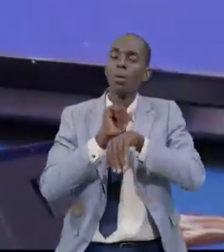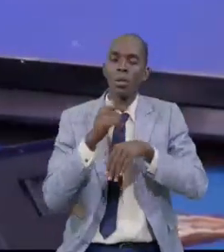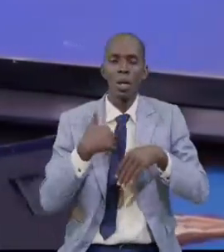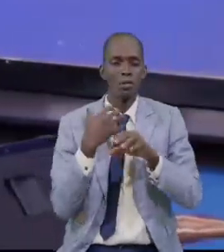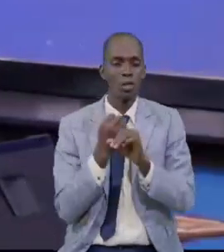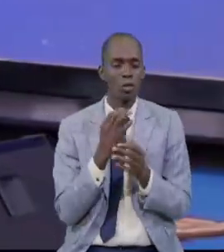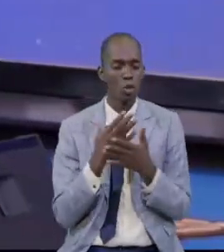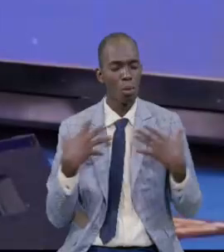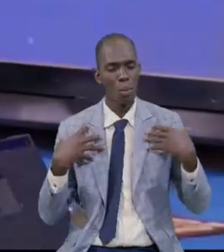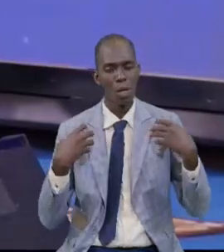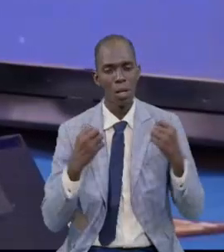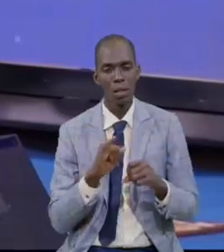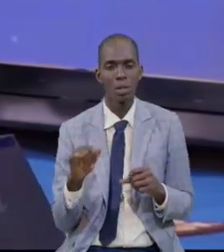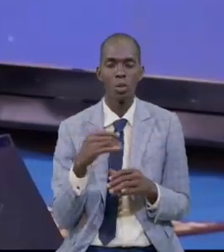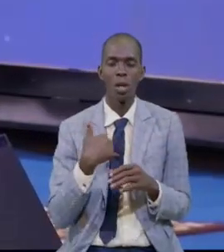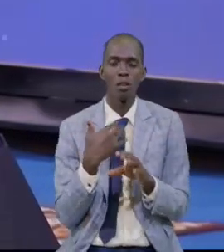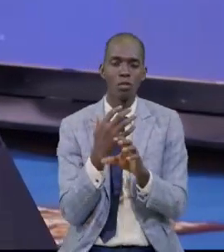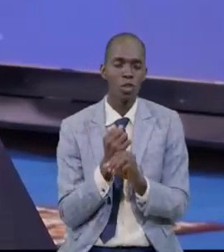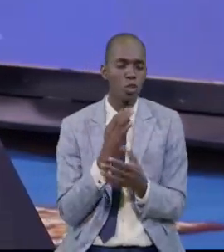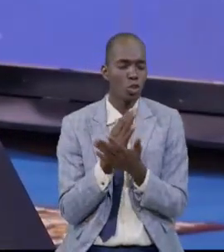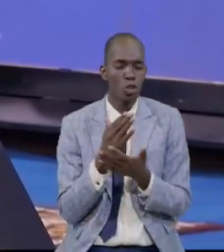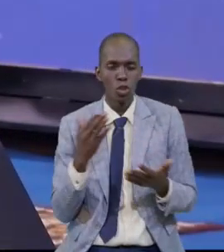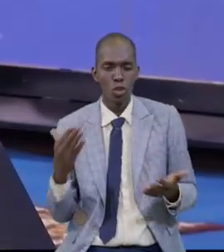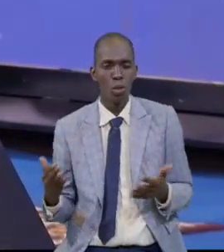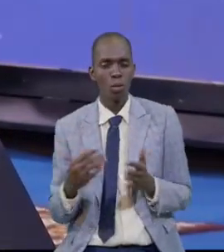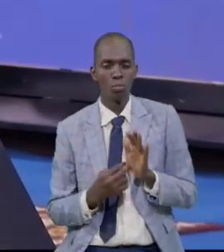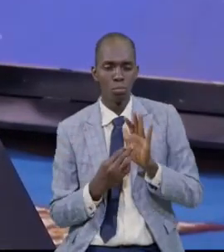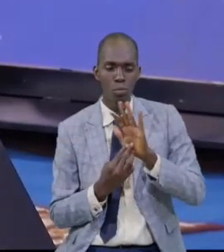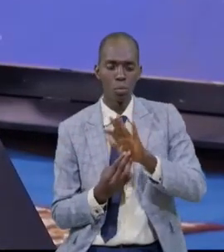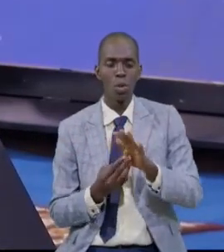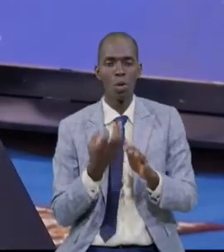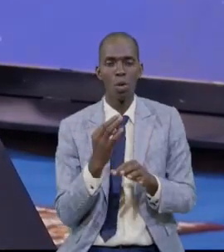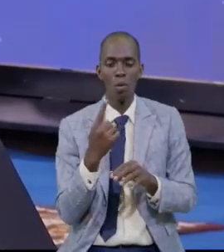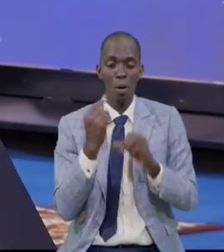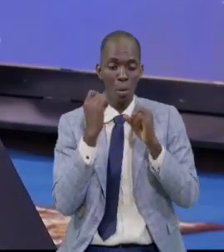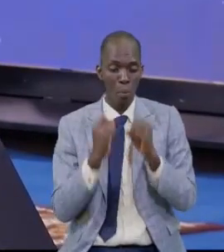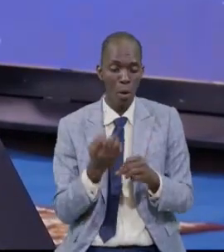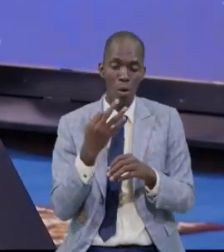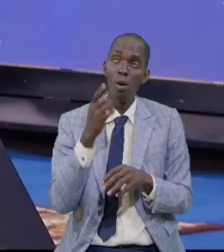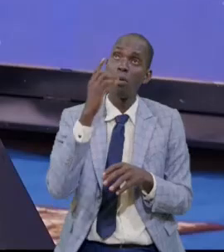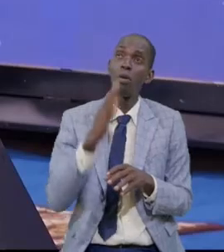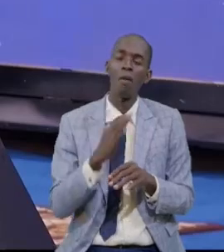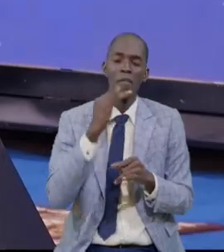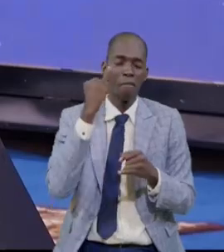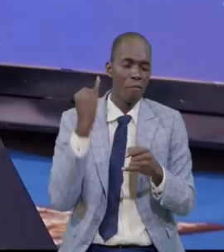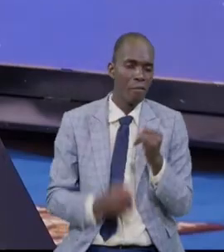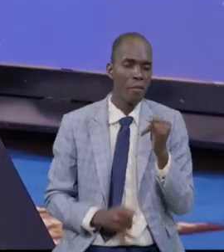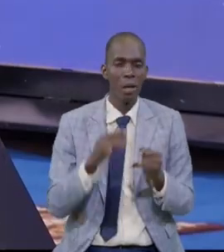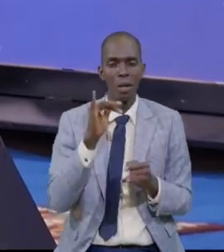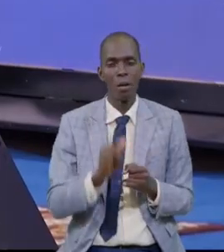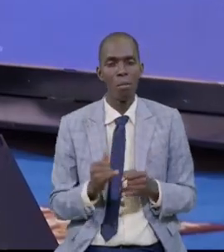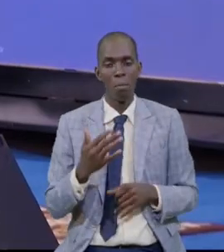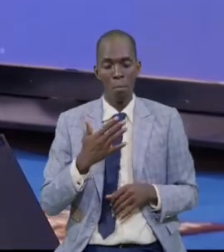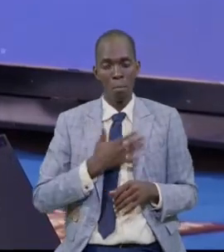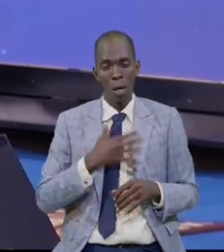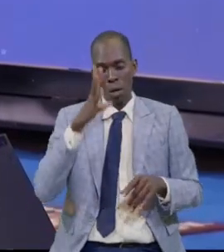got some manifestations of the power of God. Finally, my brethren, be stronger